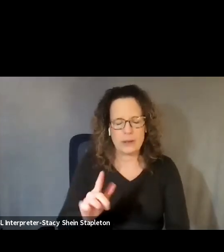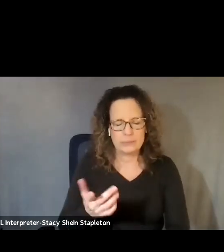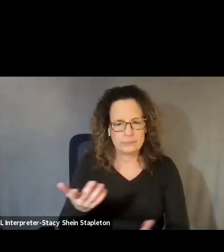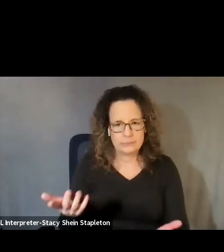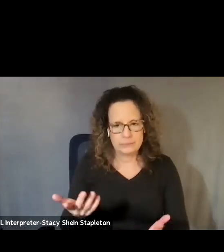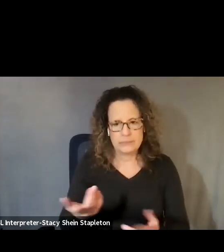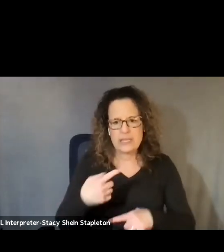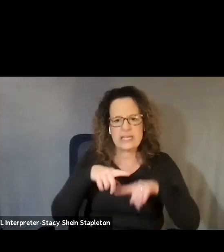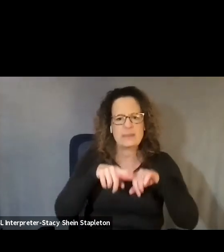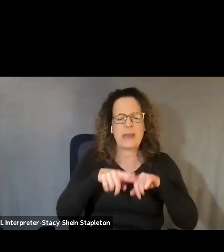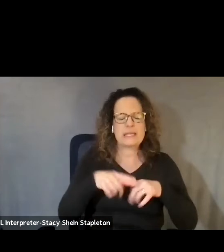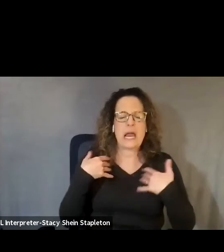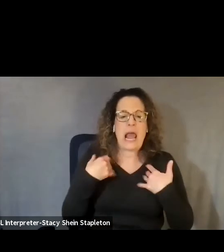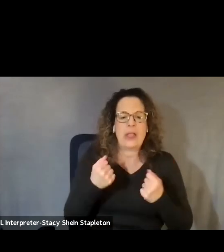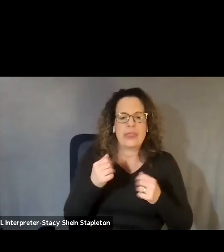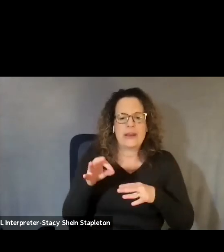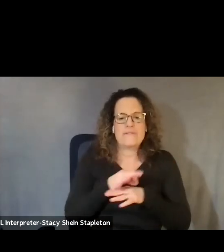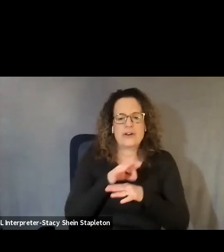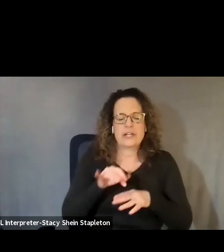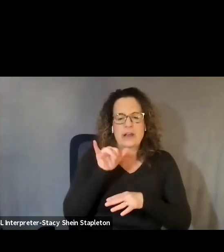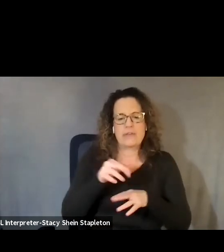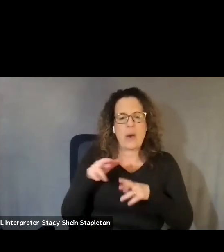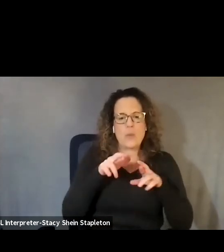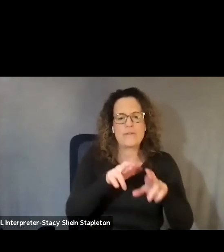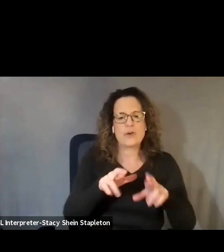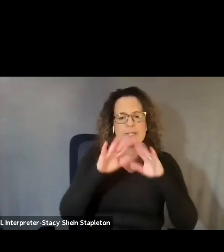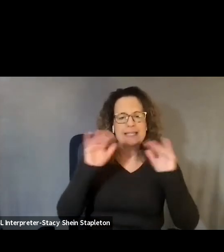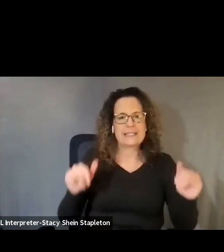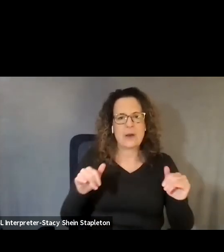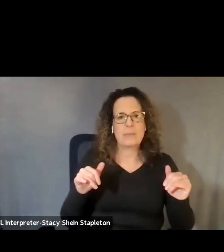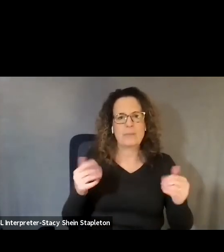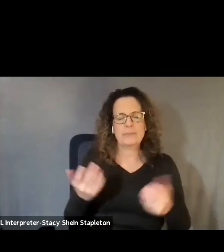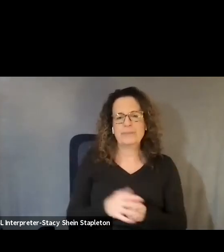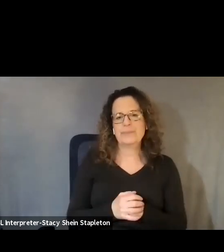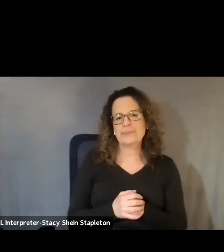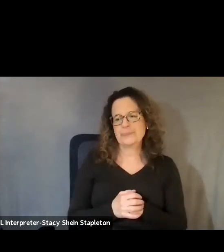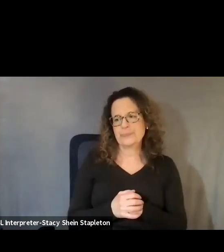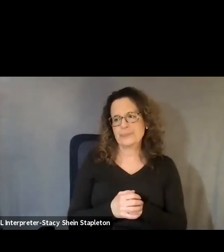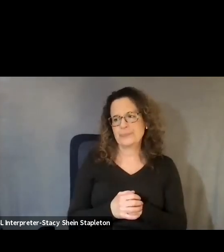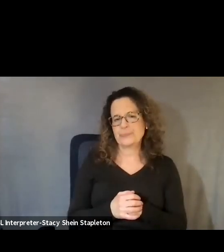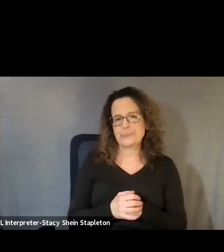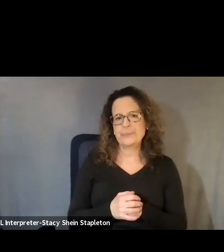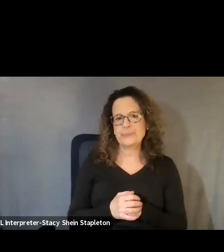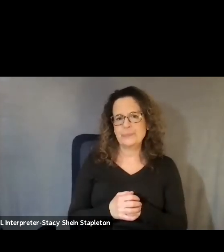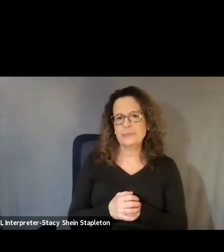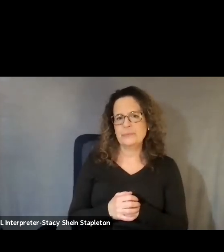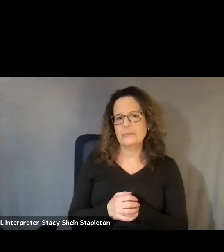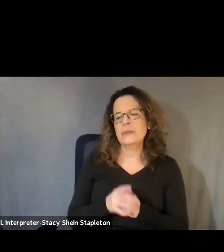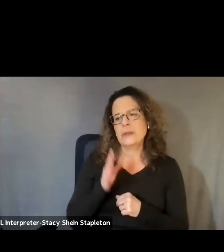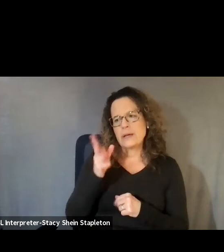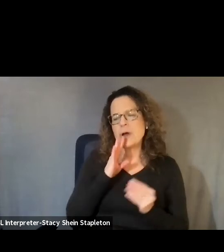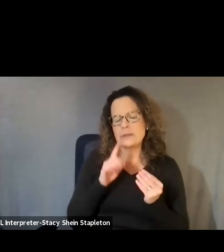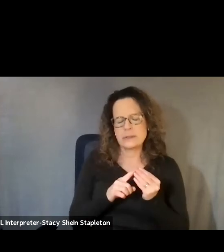healthy functioning of that river system. And that includes Asian carp, which I promised I'd